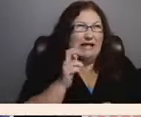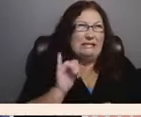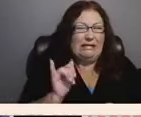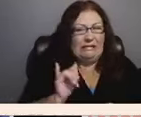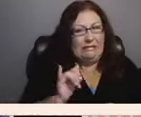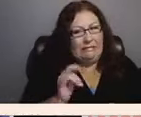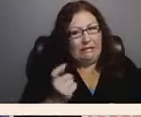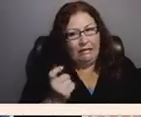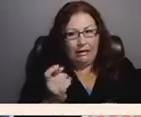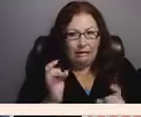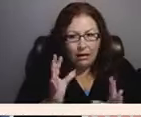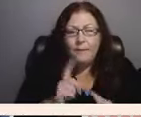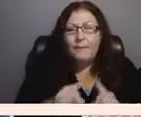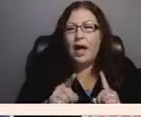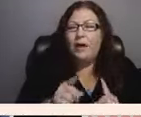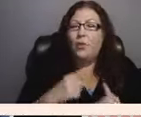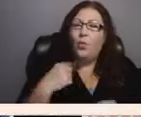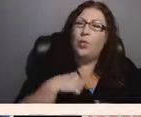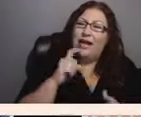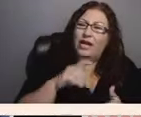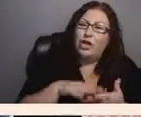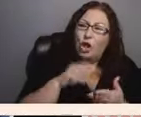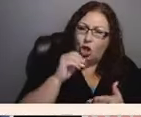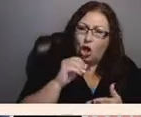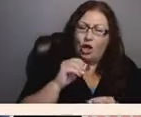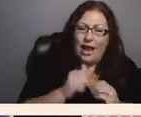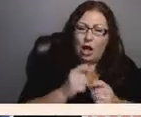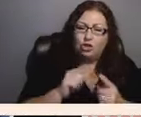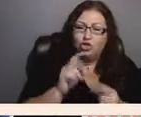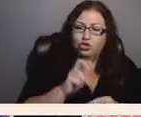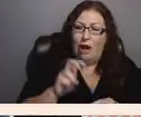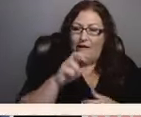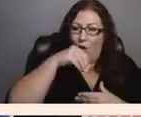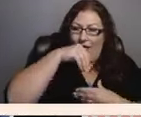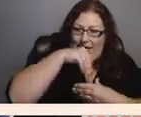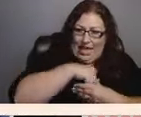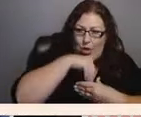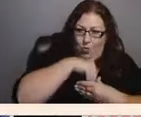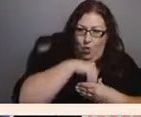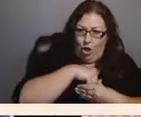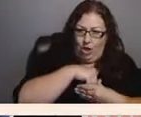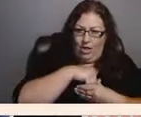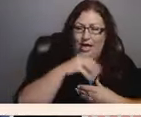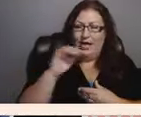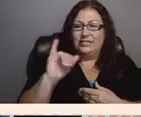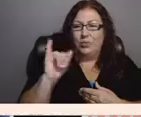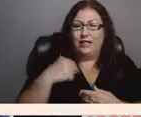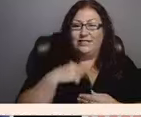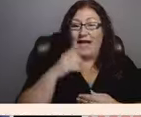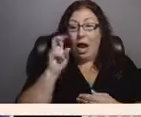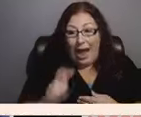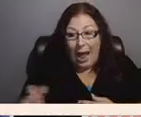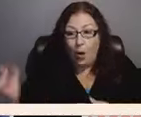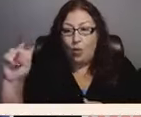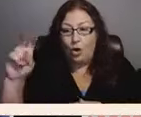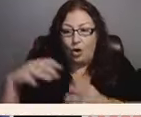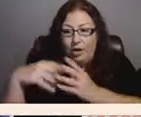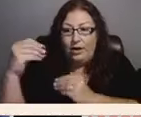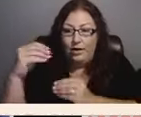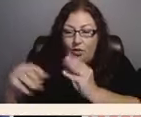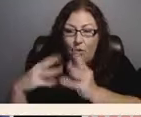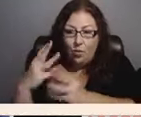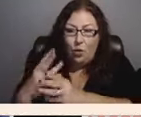to learn to travel inward as well as our outward journey with our children,